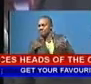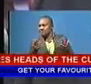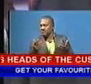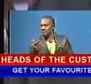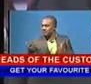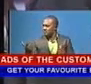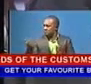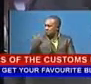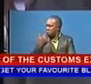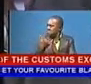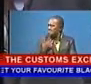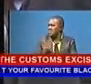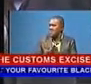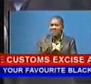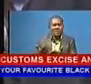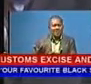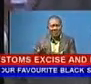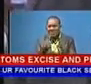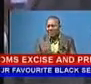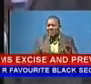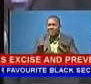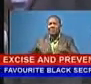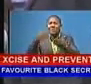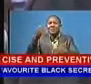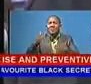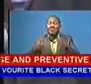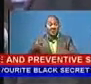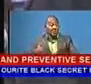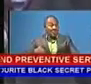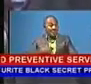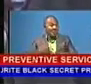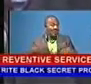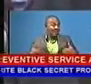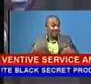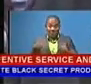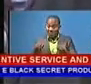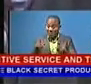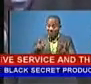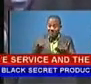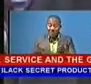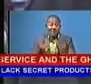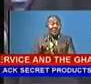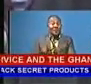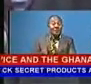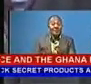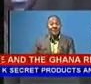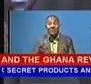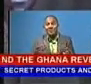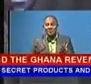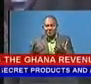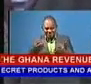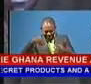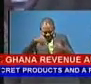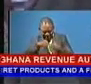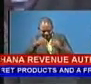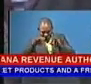should have been tendered, because we would have had the opportunity then to go